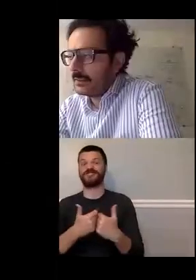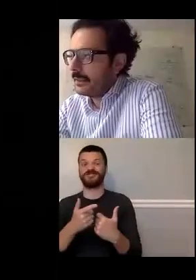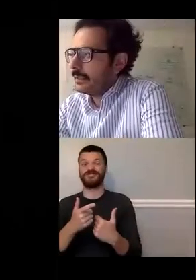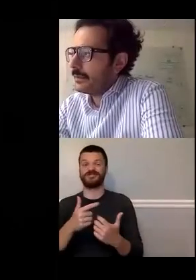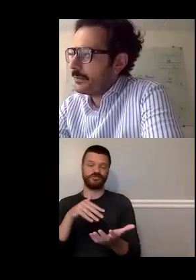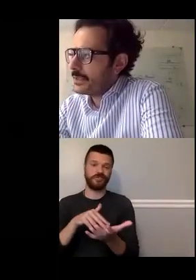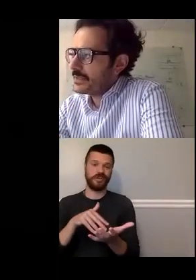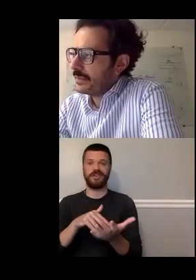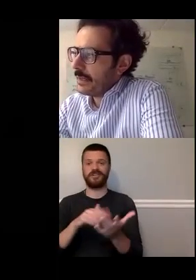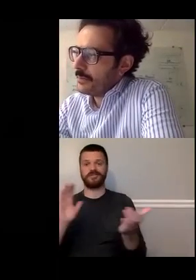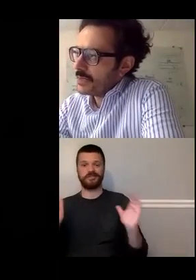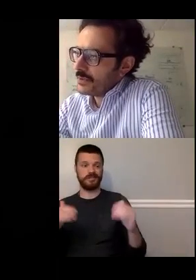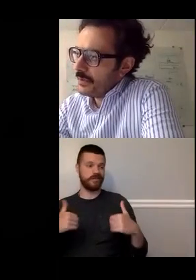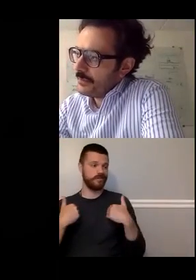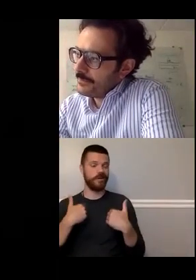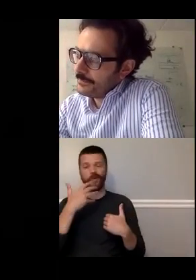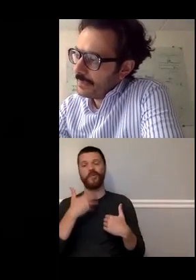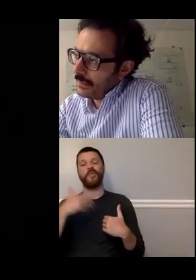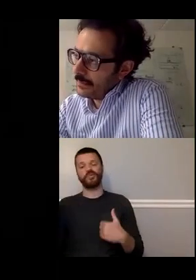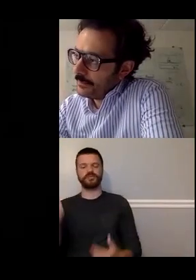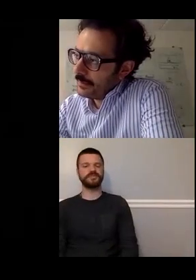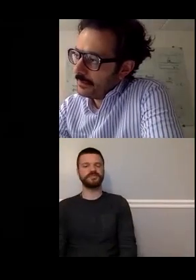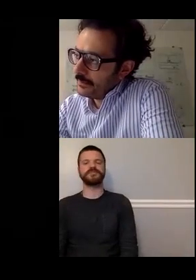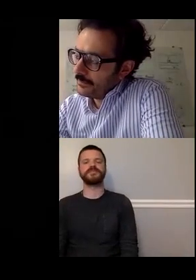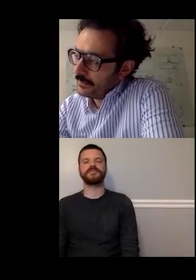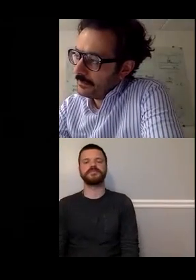and younger patients. But our measure of